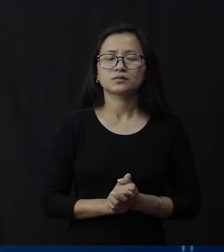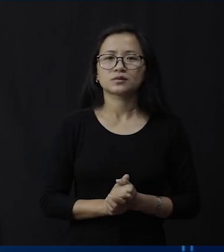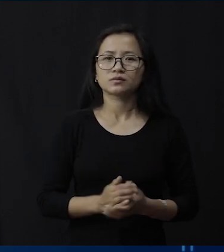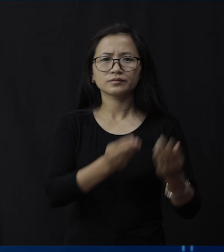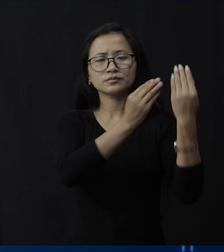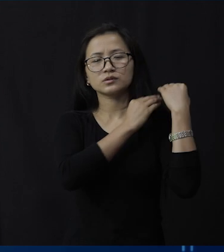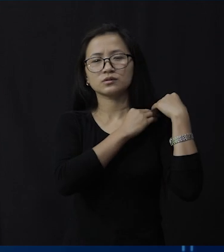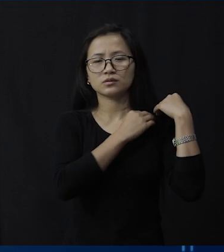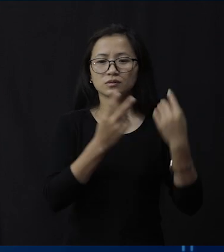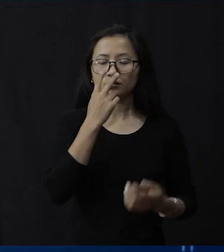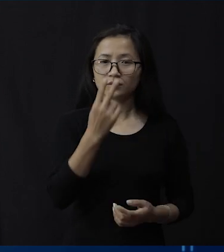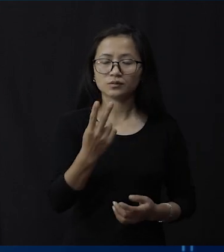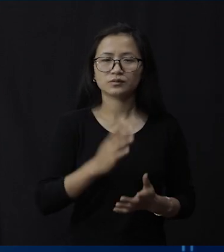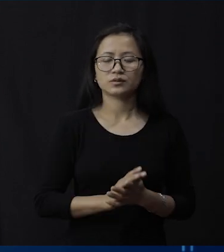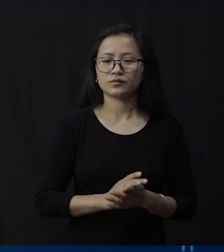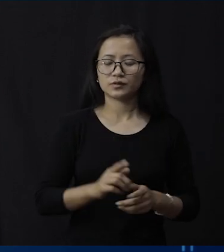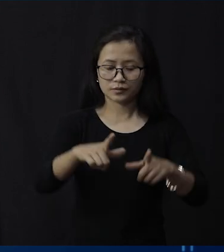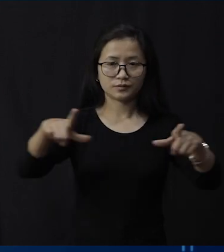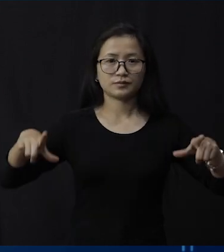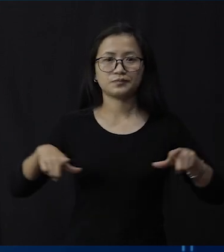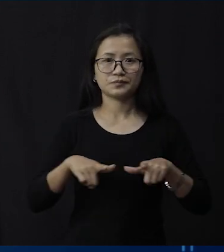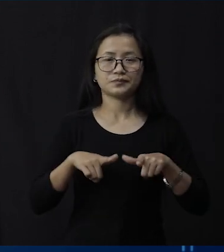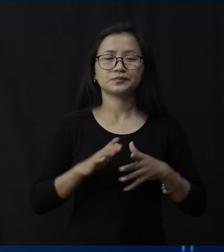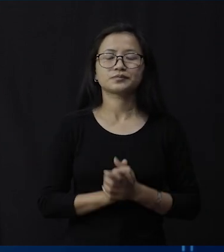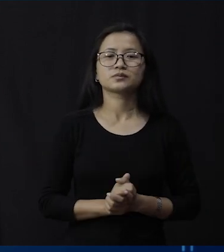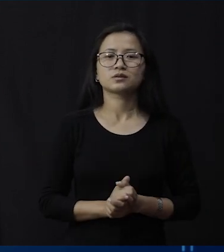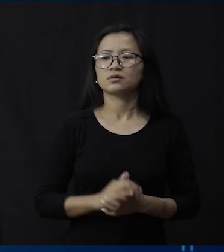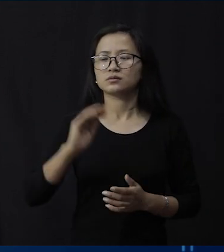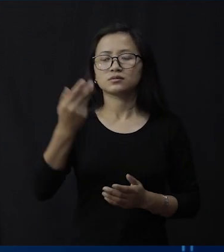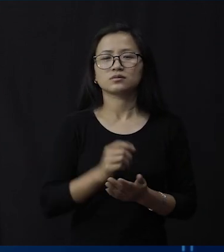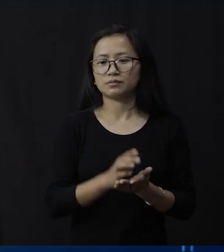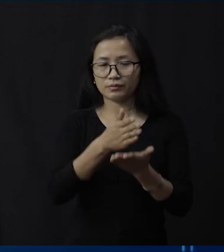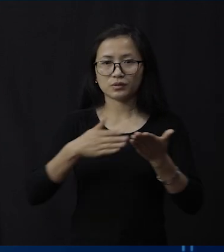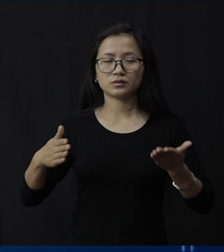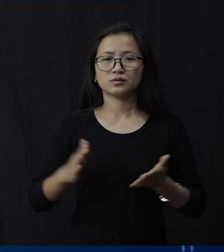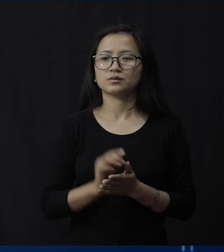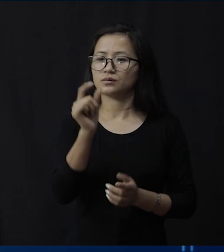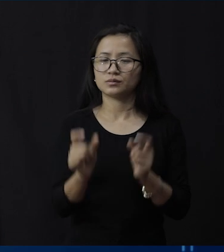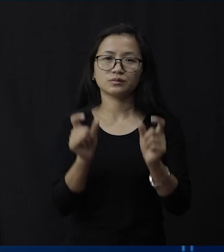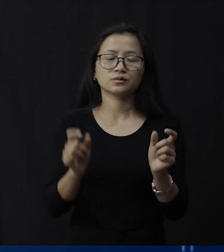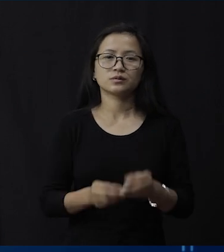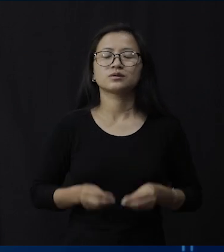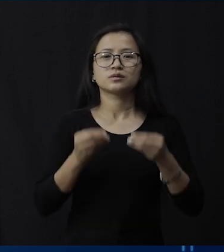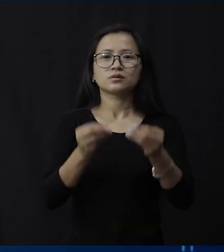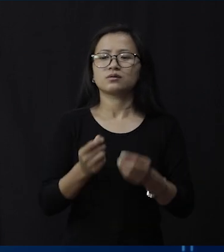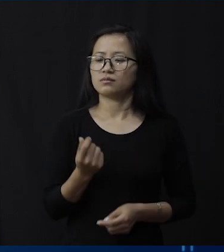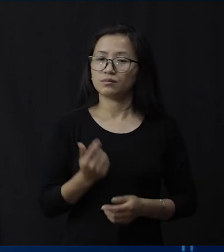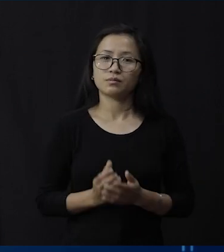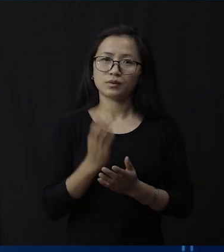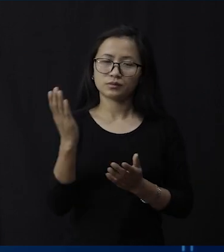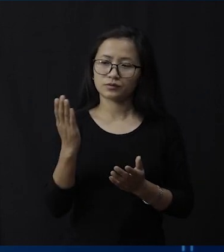is responsible for looking after the land, okay? Also, in some parts of India, people used to give certain amount